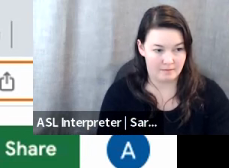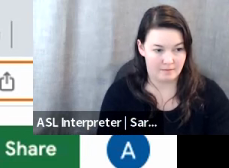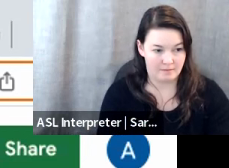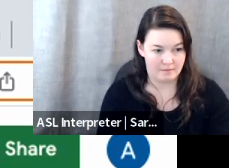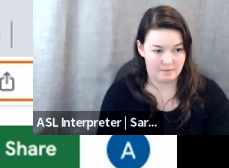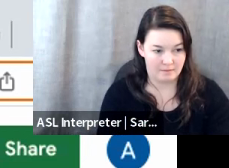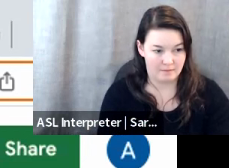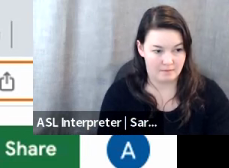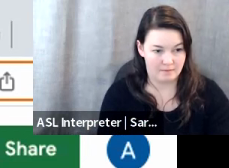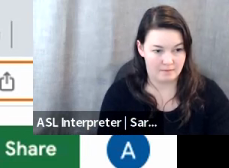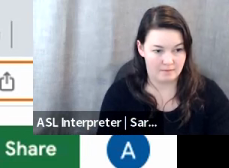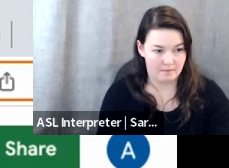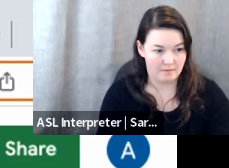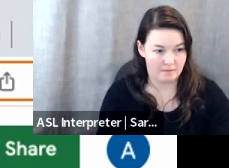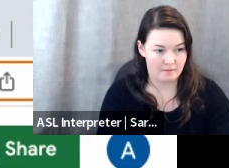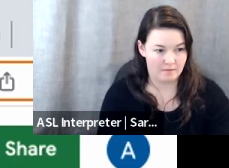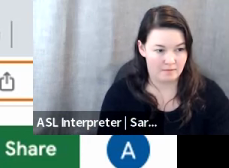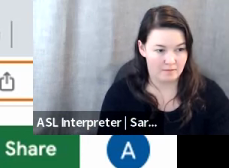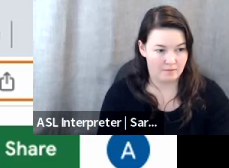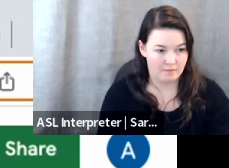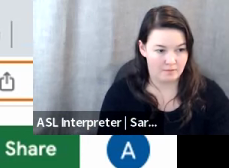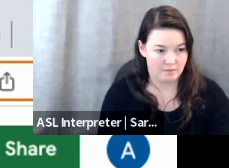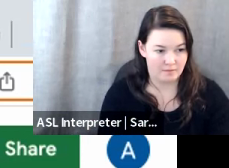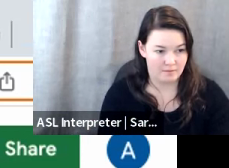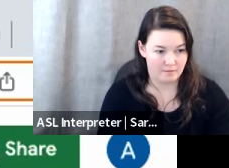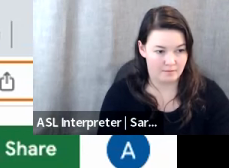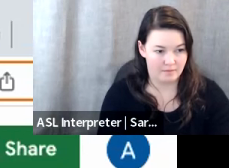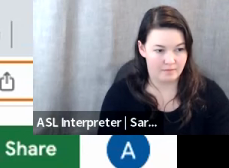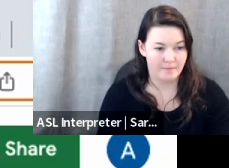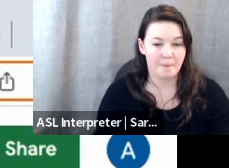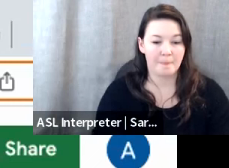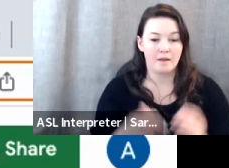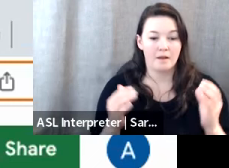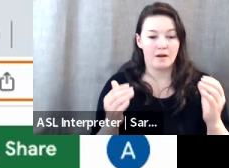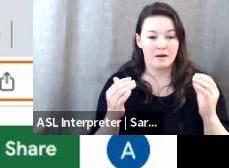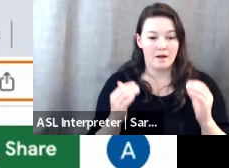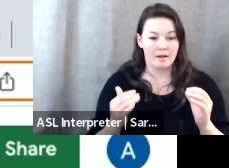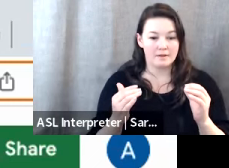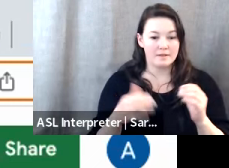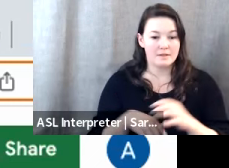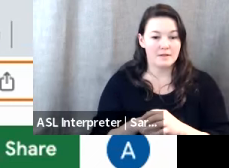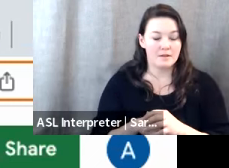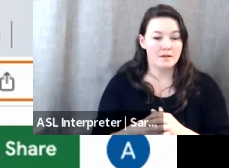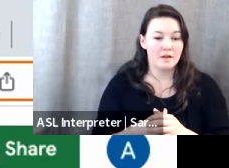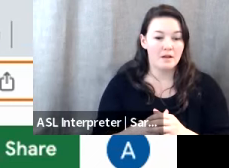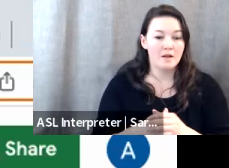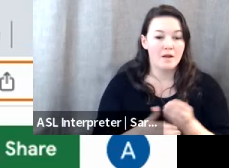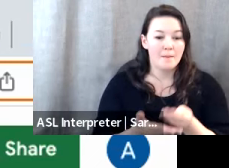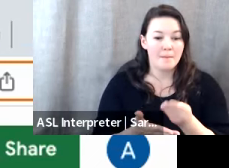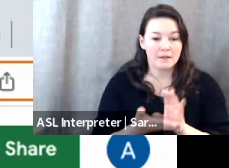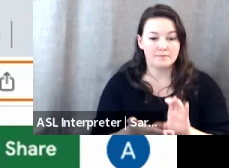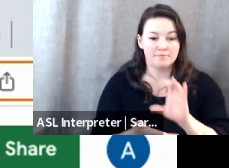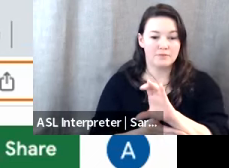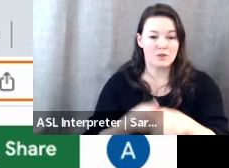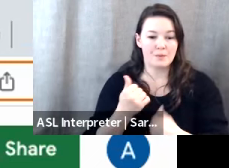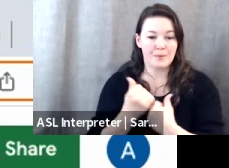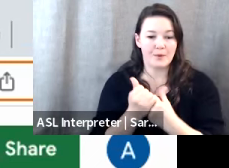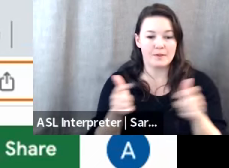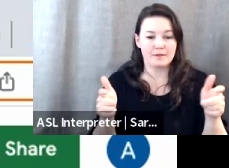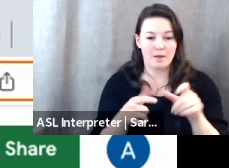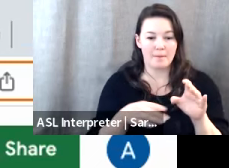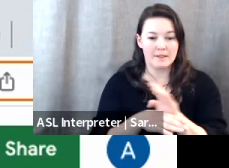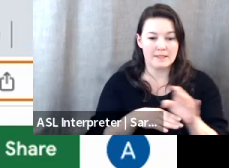And then the next idea is fund small business and nonprofit economic assistance through loans, grants, or technical assistance. El día siguiente